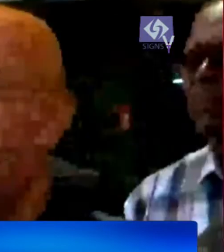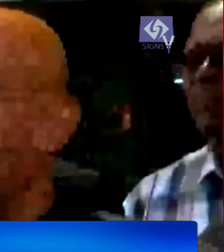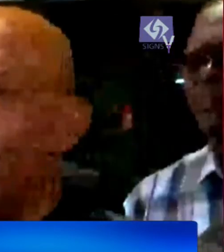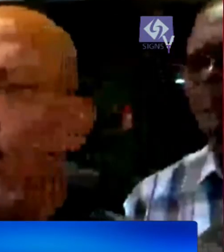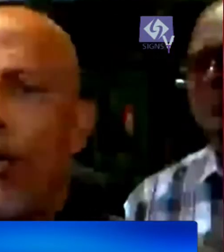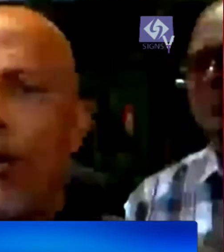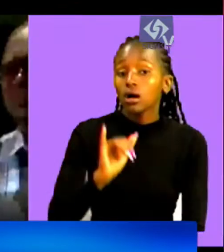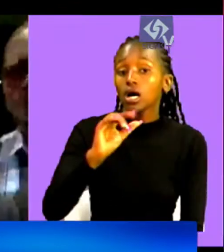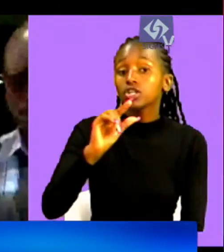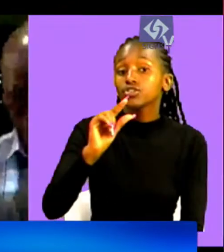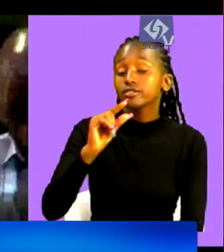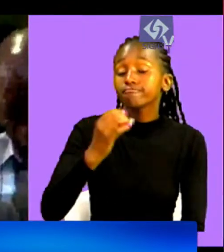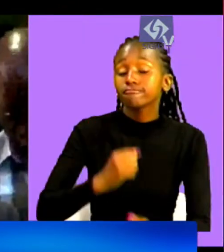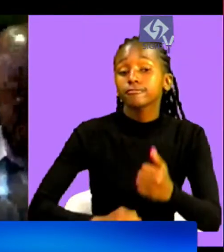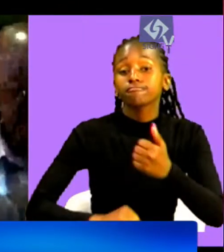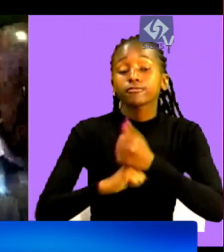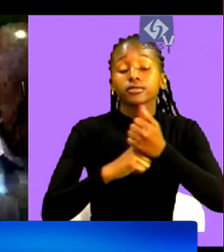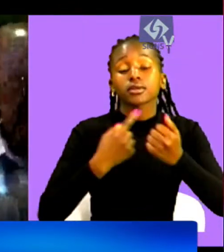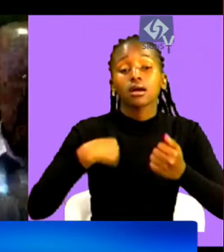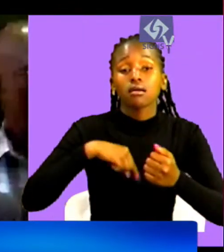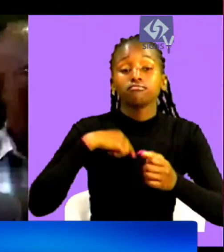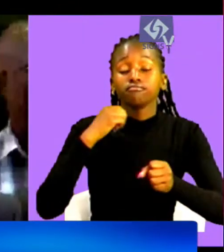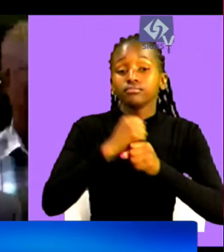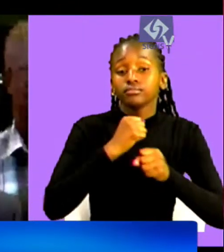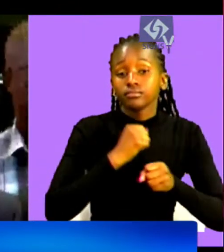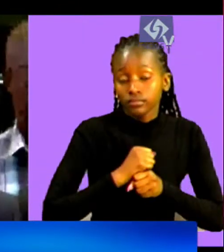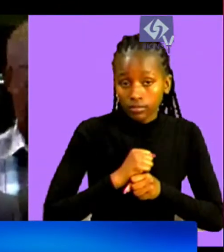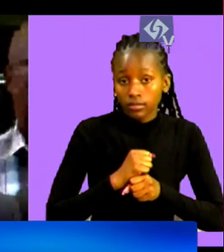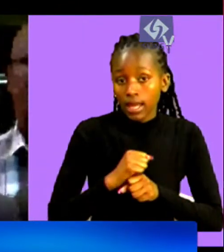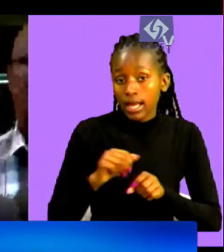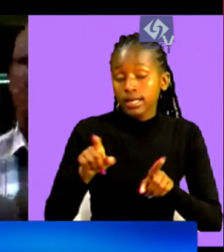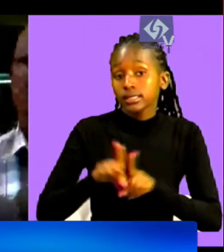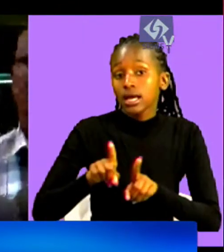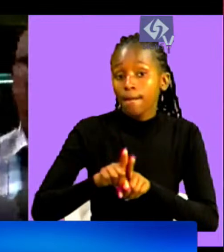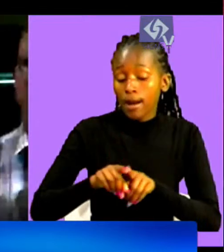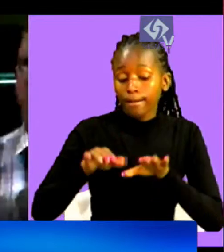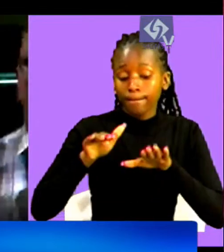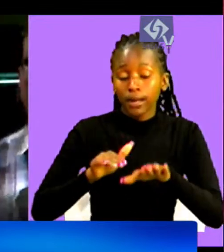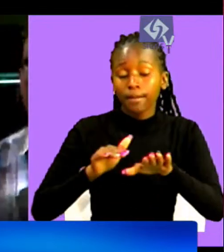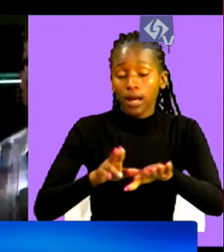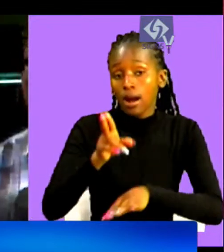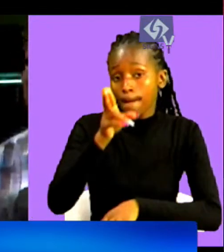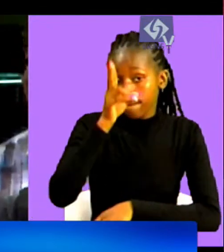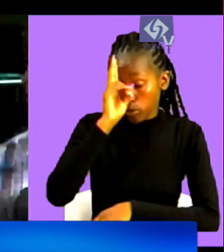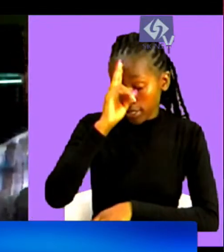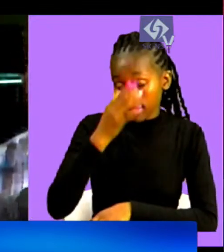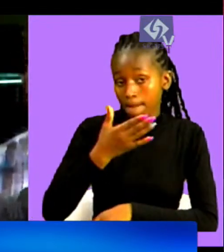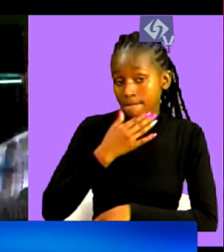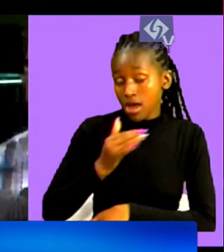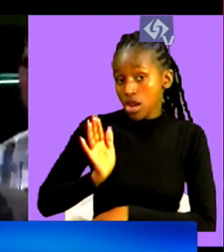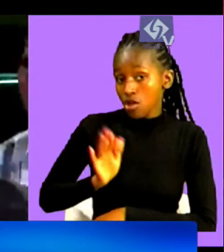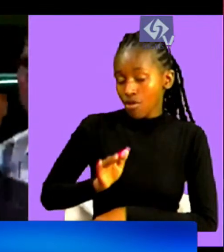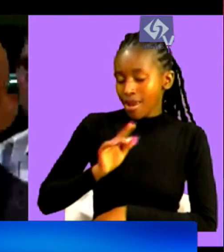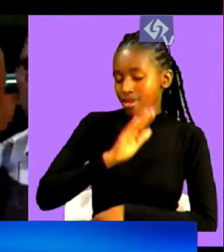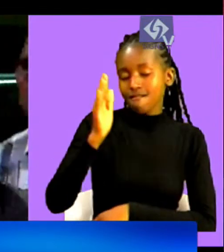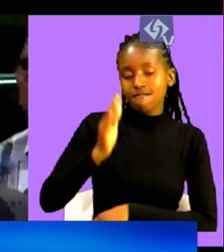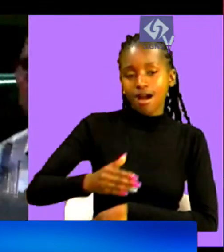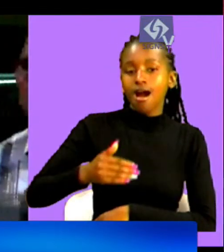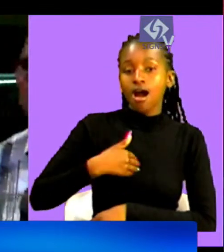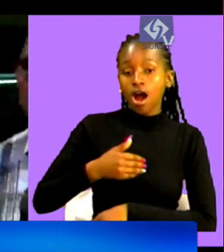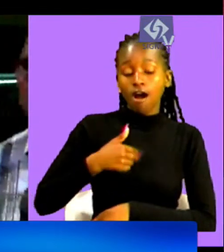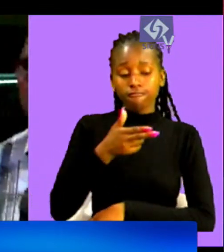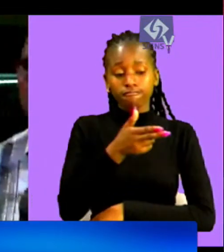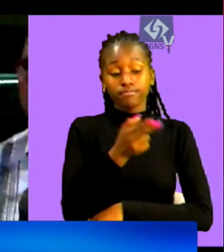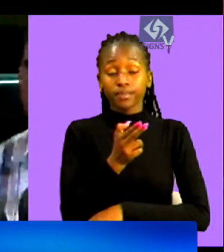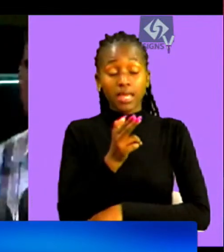It supports our operations is that traffic policemen and policewomen should never be armed unless it is